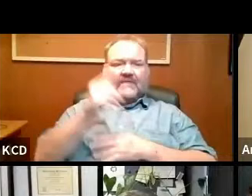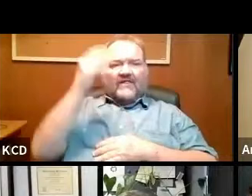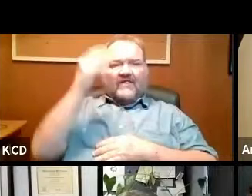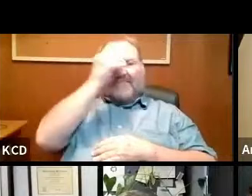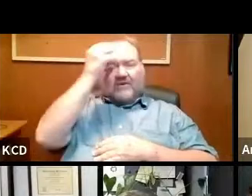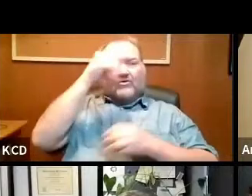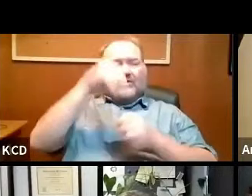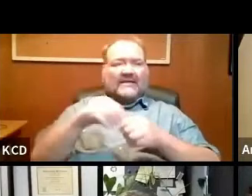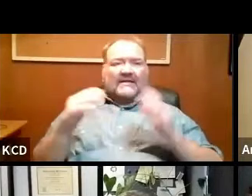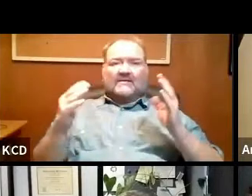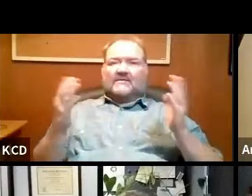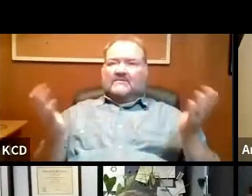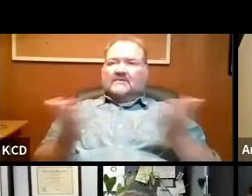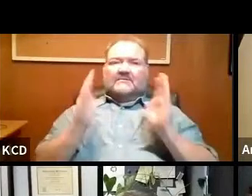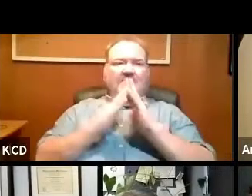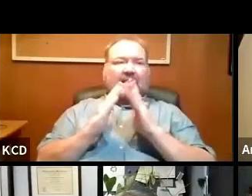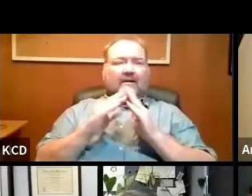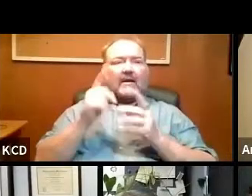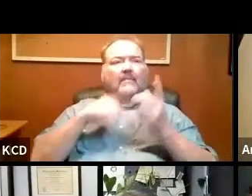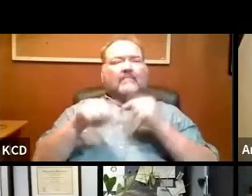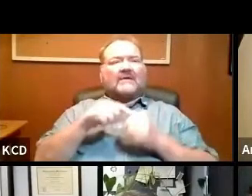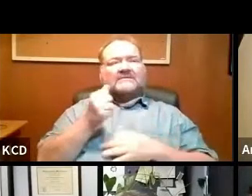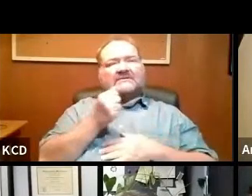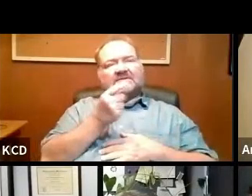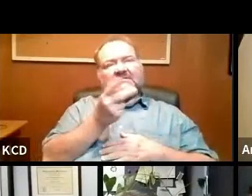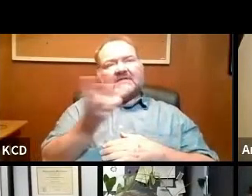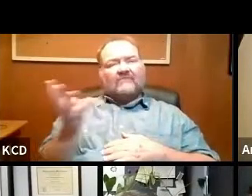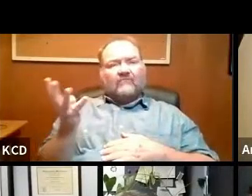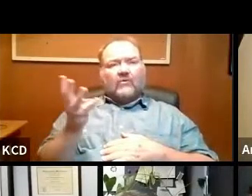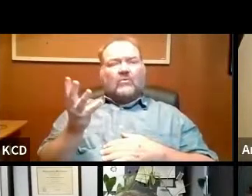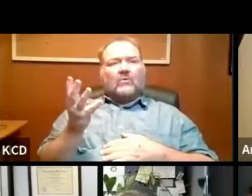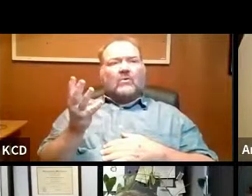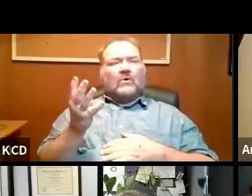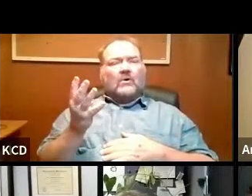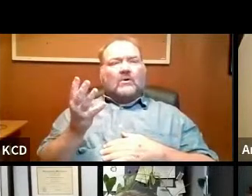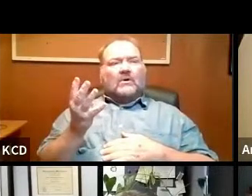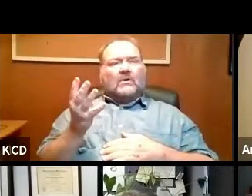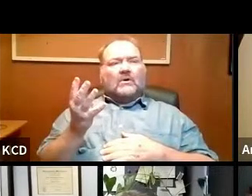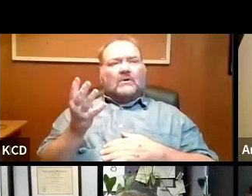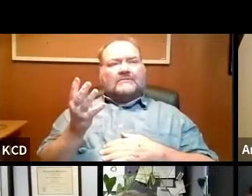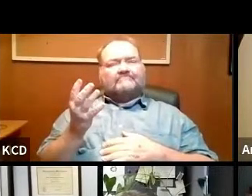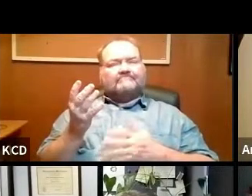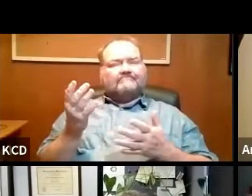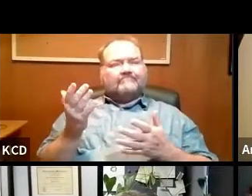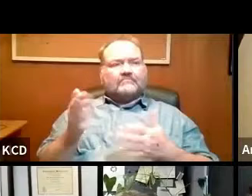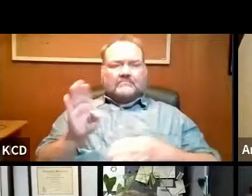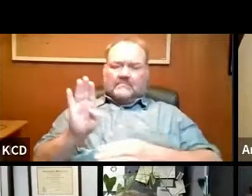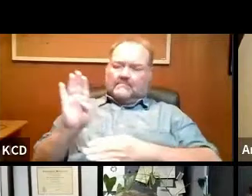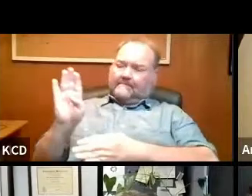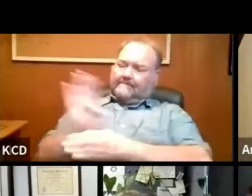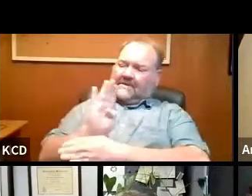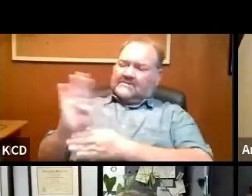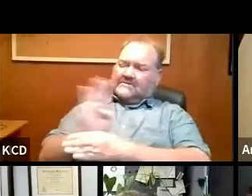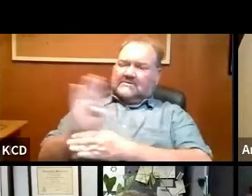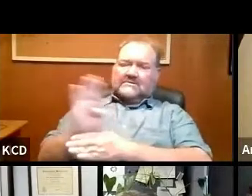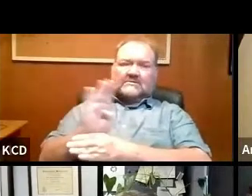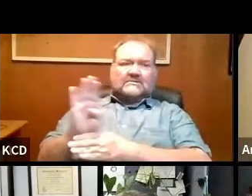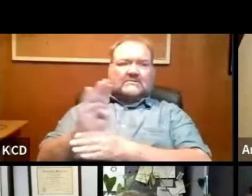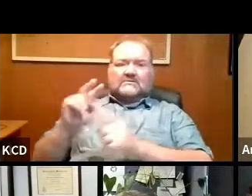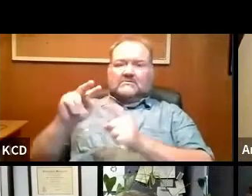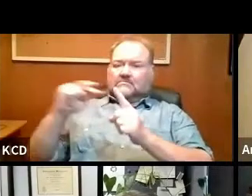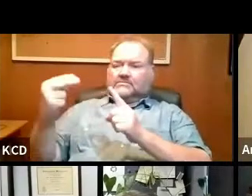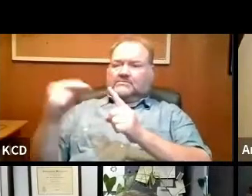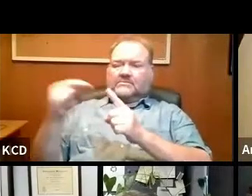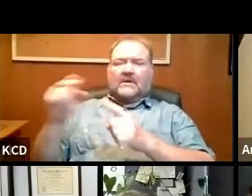thinkers in town about several aspects of sort of the business side of our